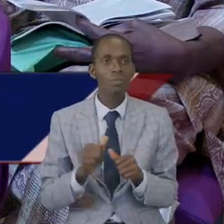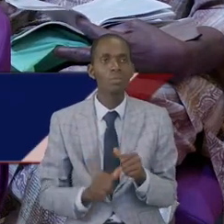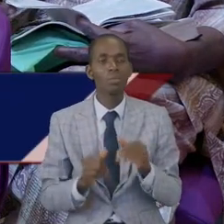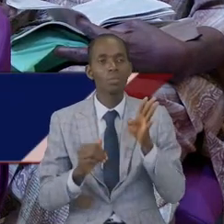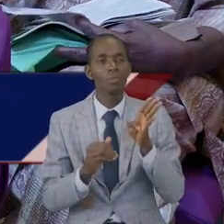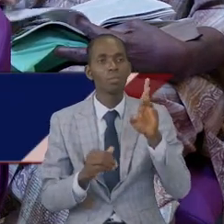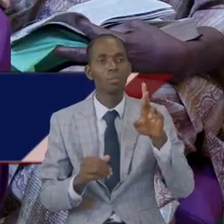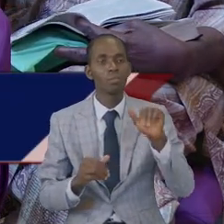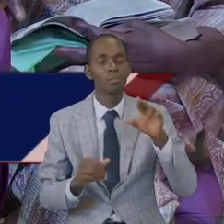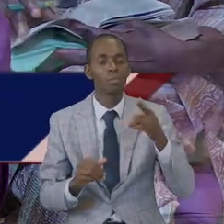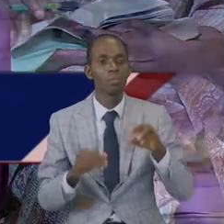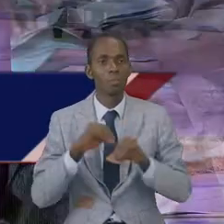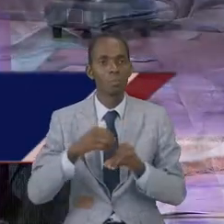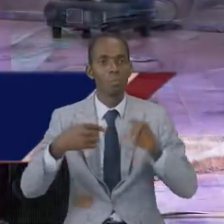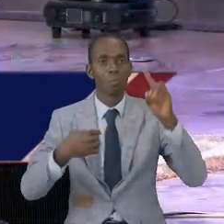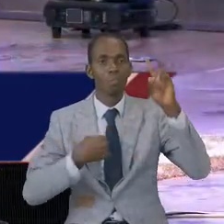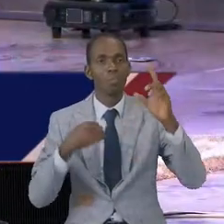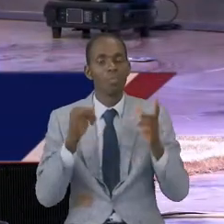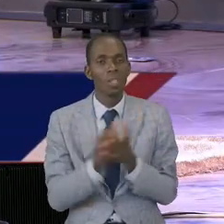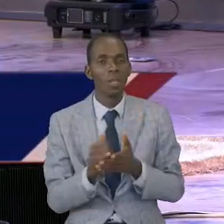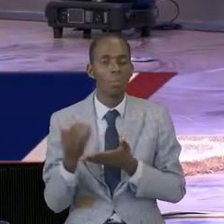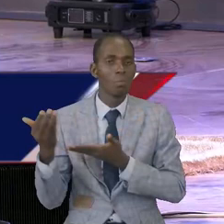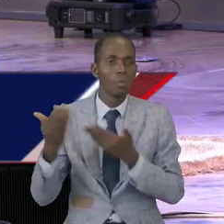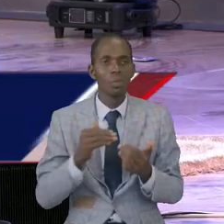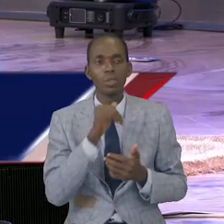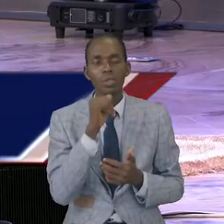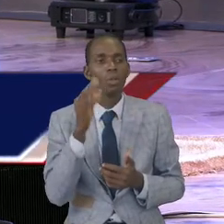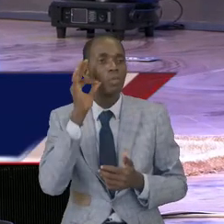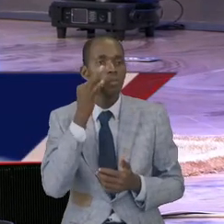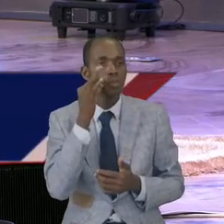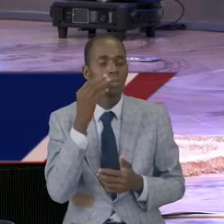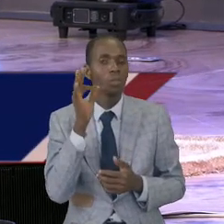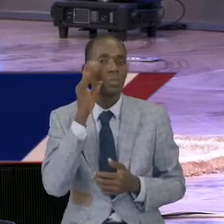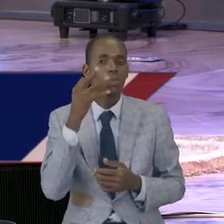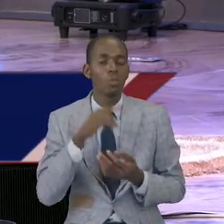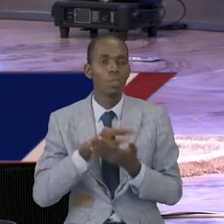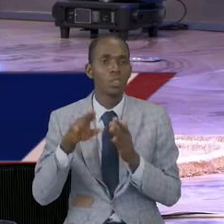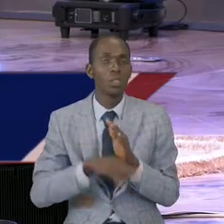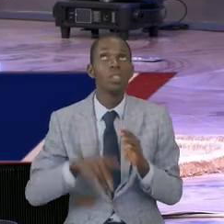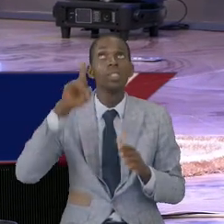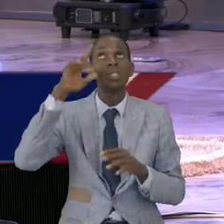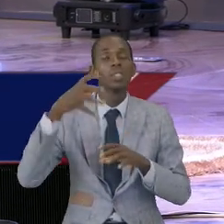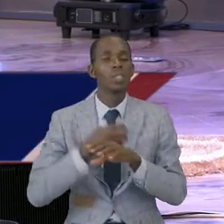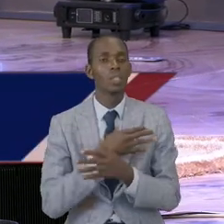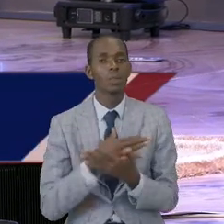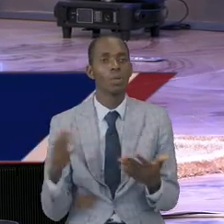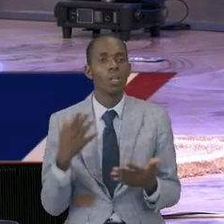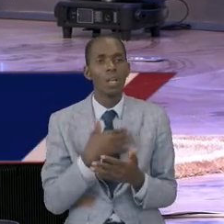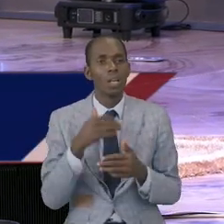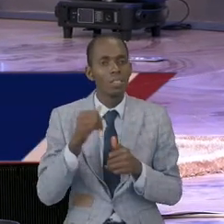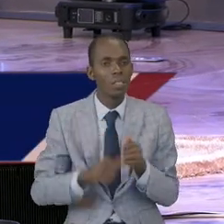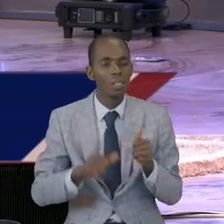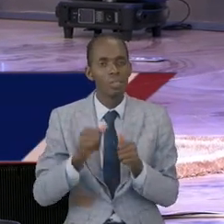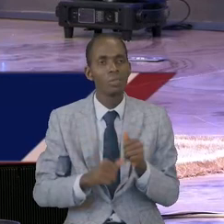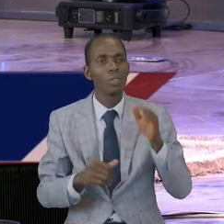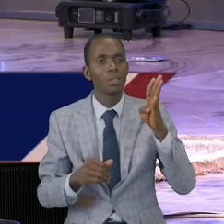me that beareth not fruit, the fruit of righteousness, he taketh away. And every